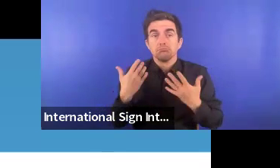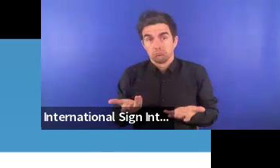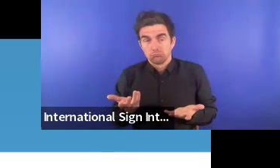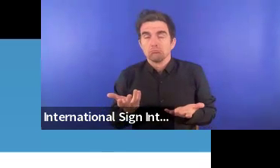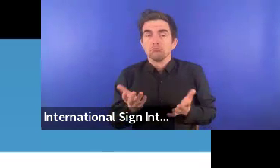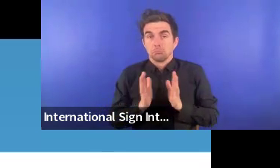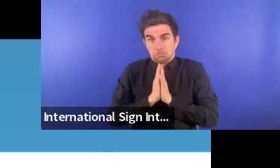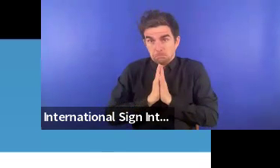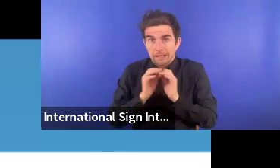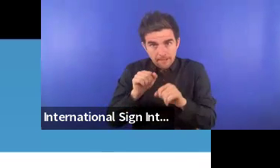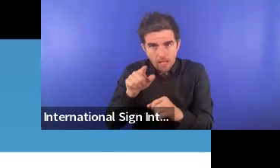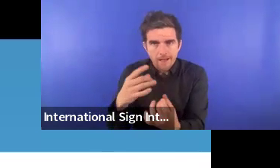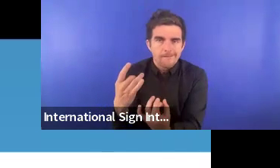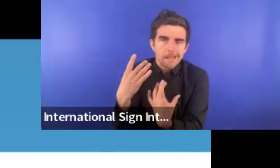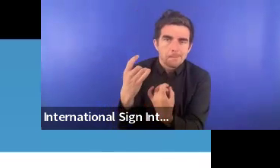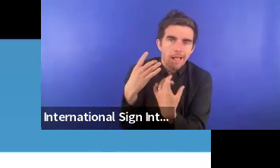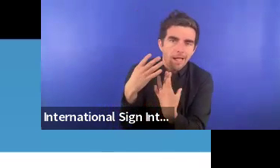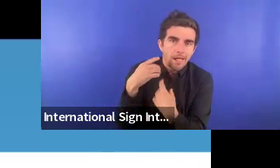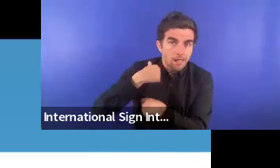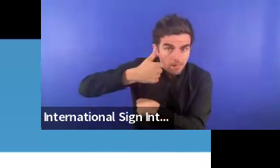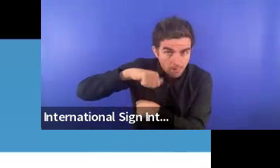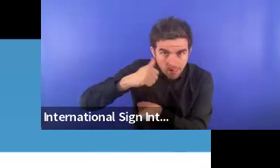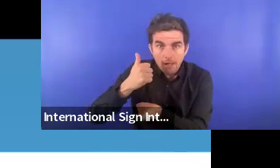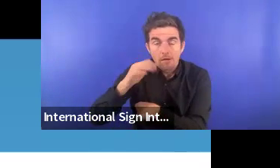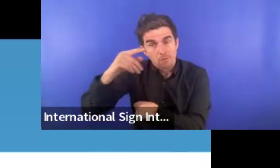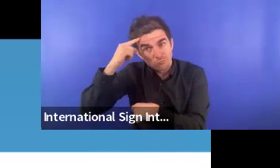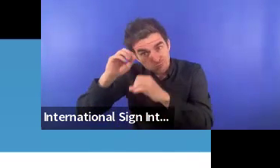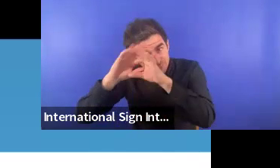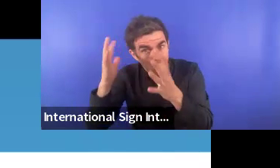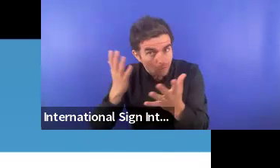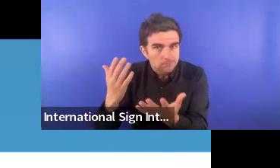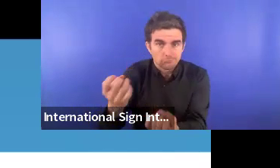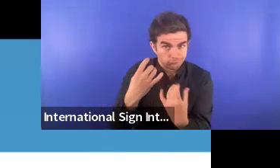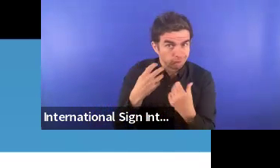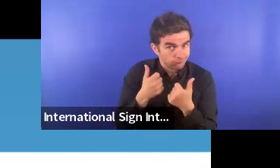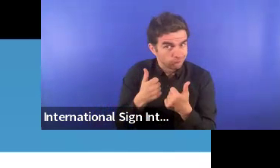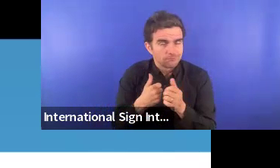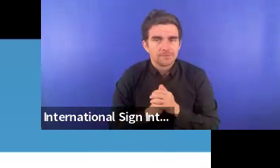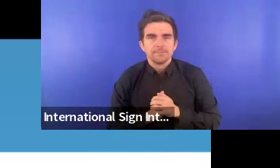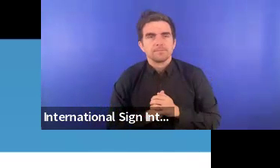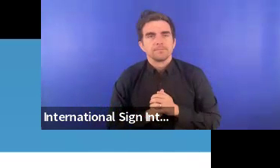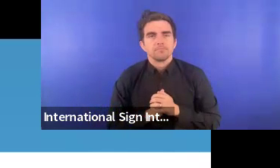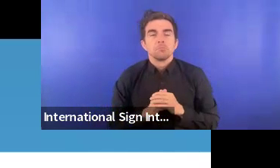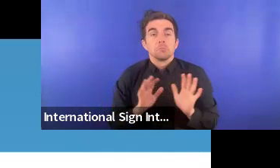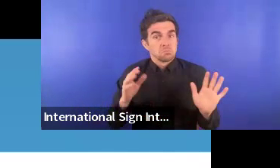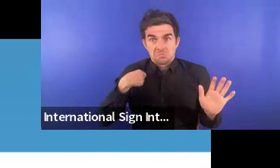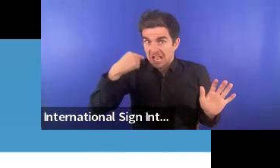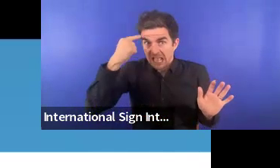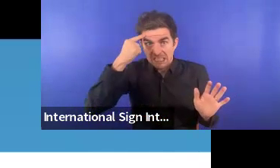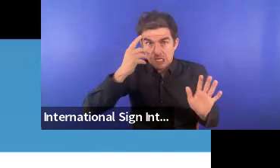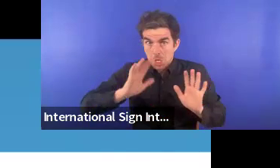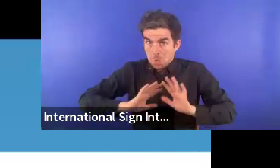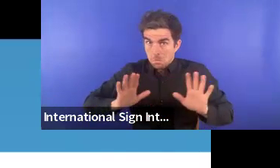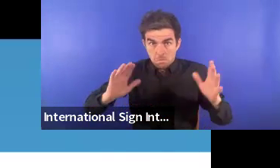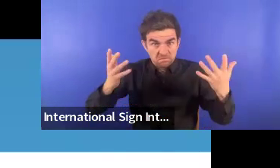responses. I think that I've pretty much hit everything. If you have any